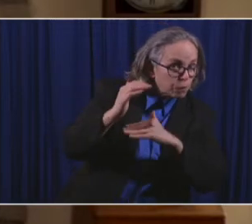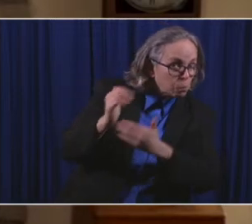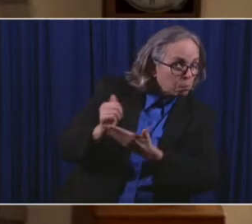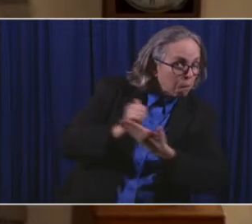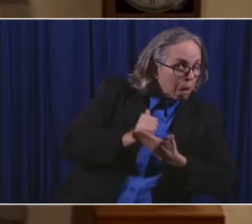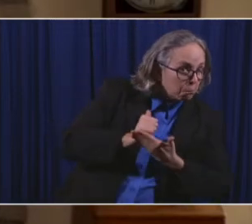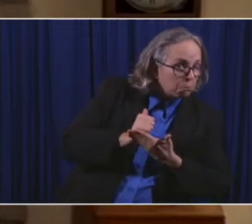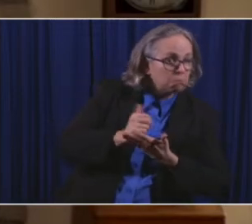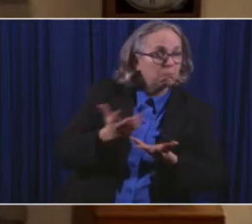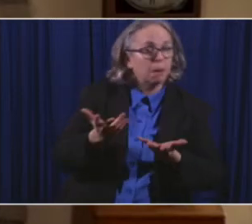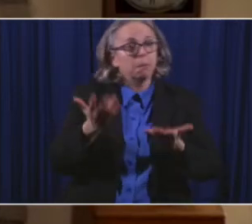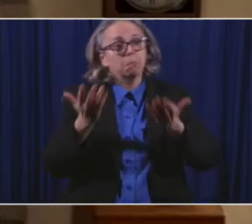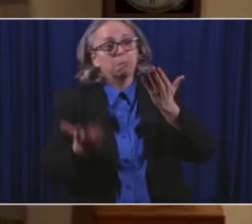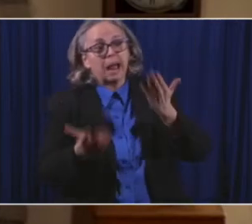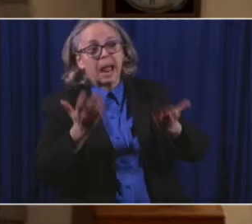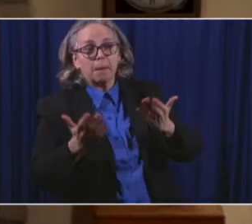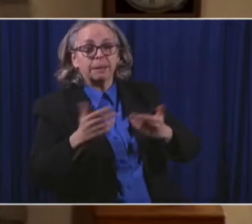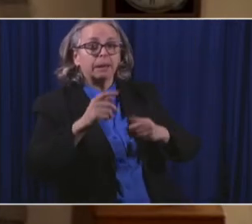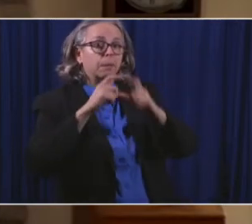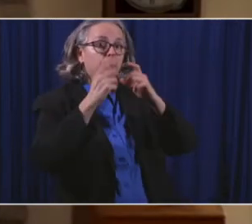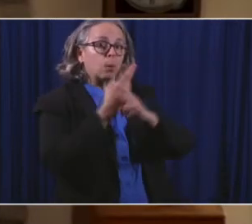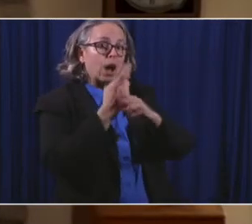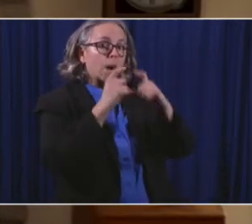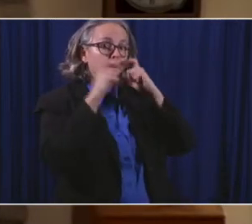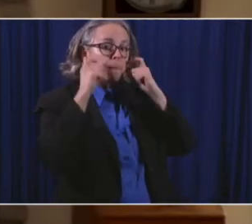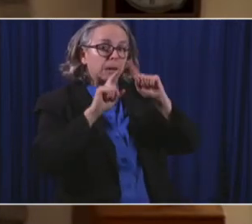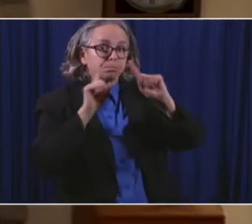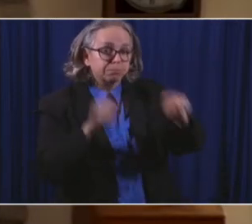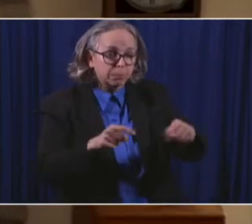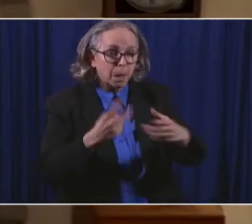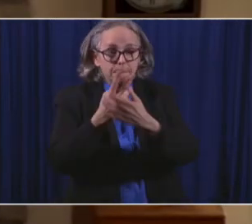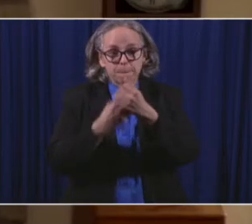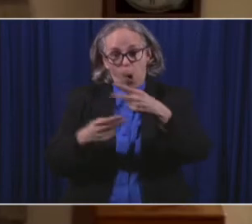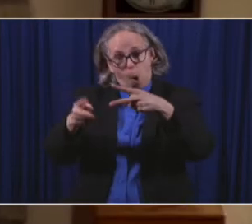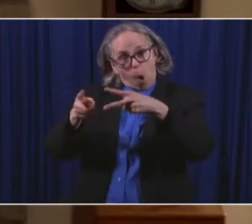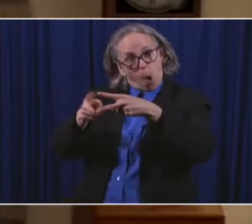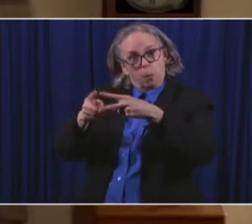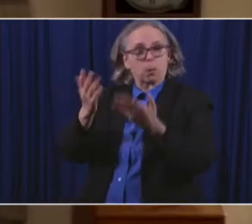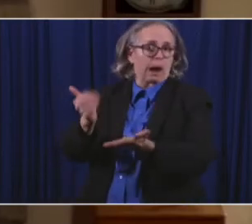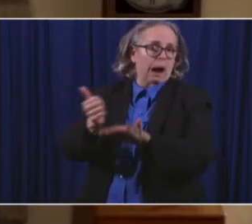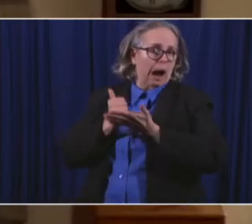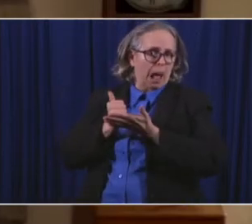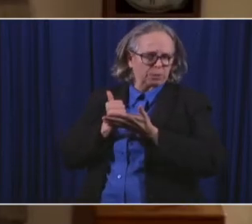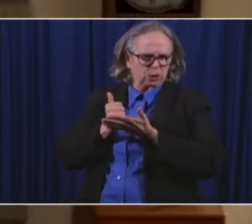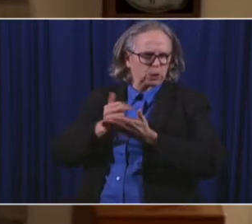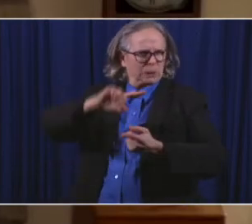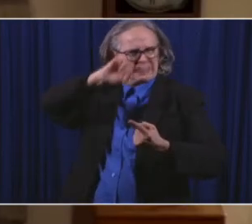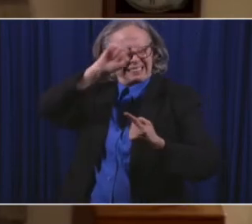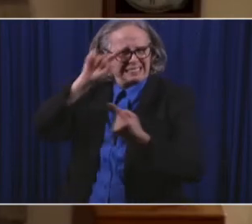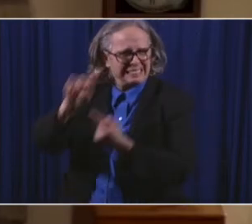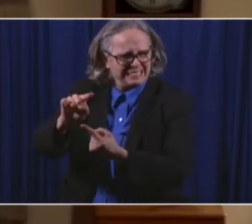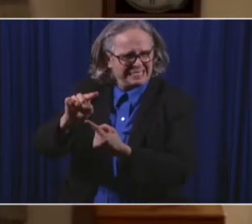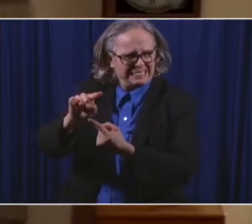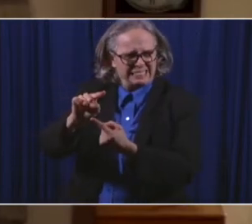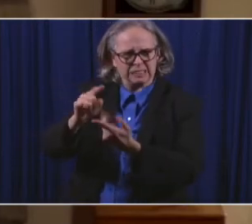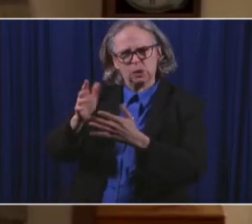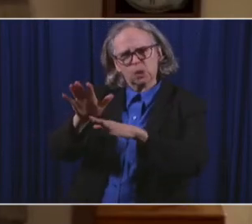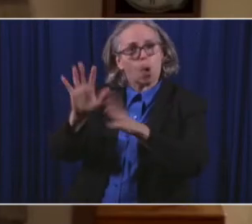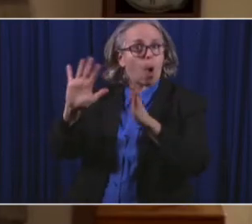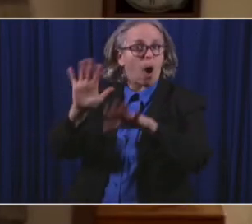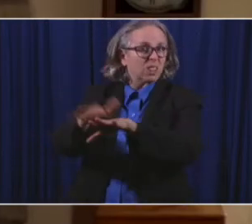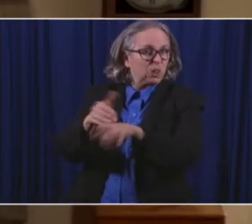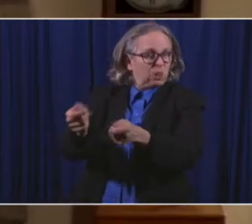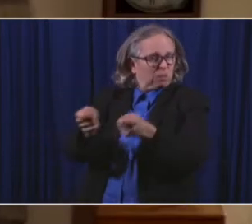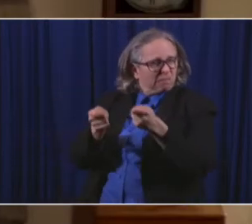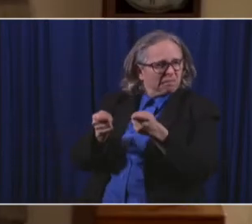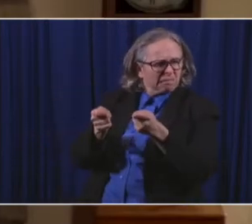the masking order and the enforcement, where we've seen a great increase in retail establishments across the